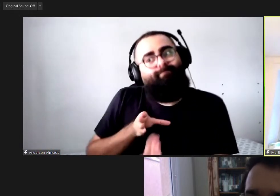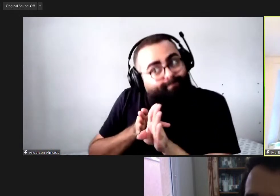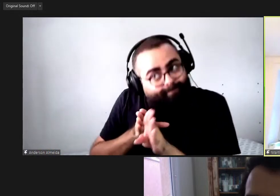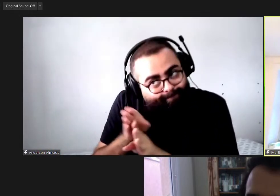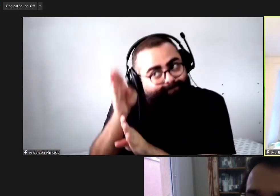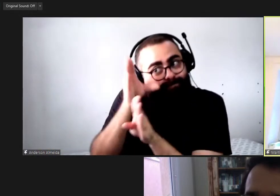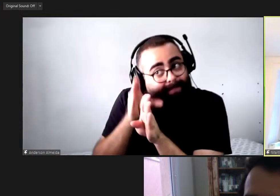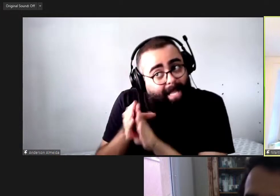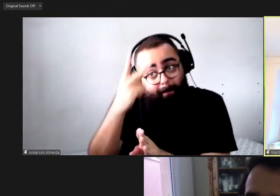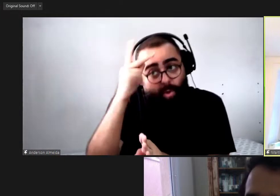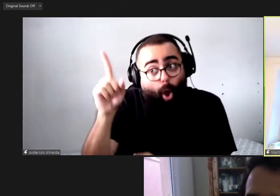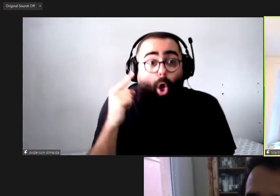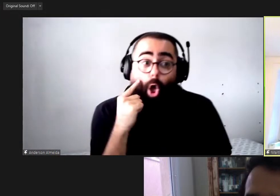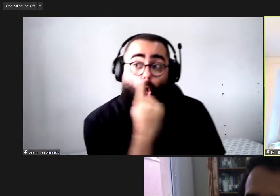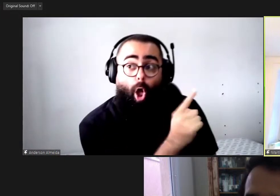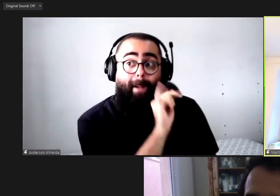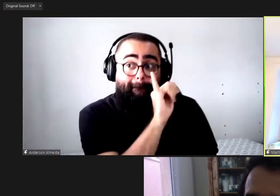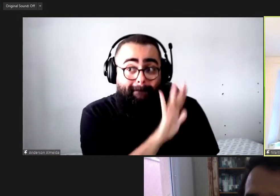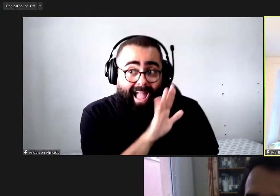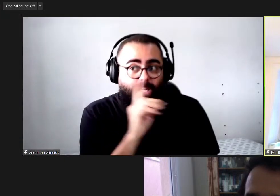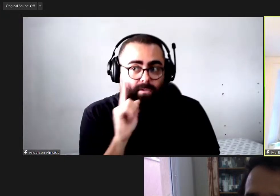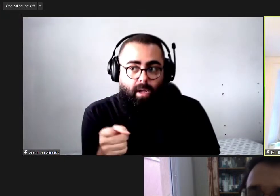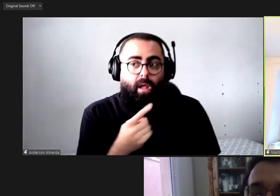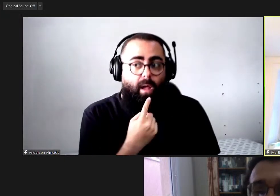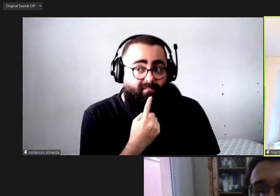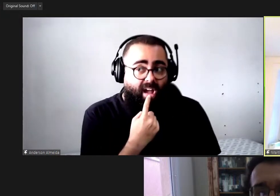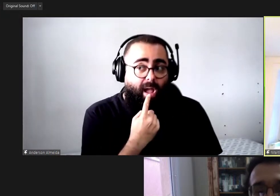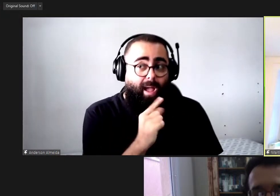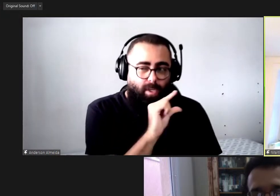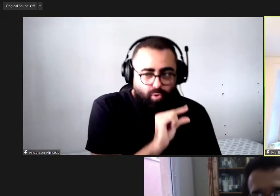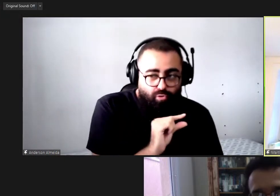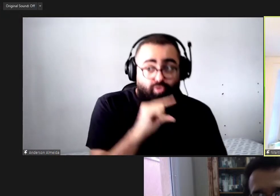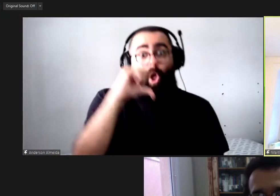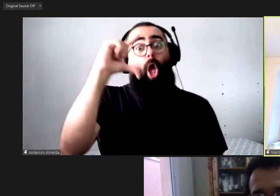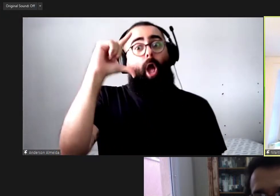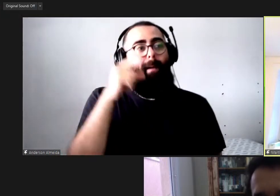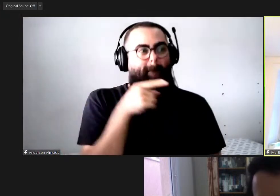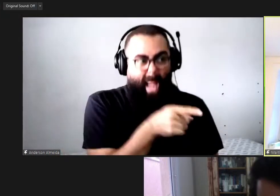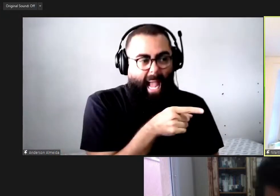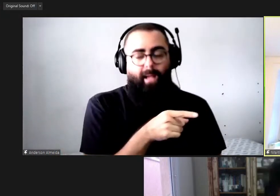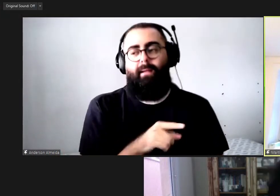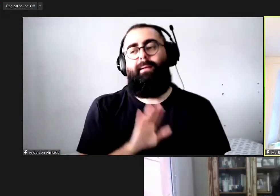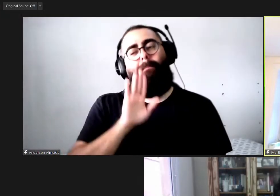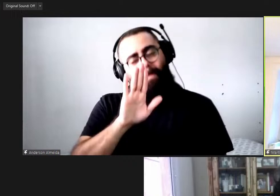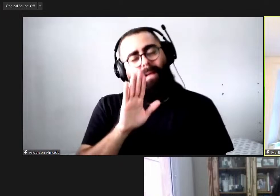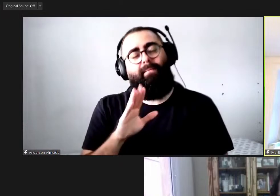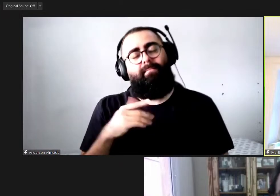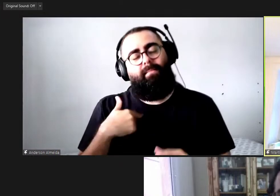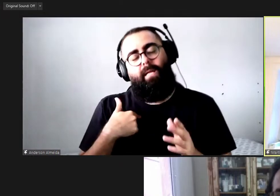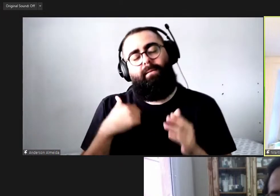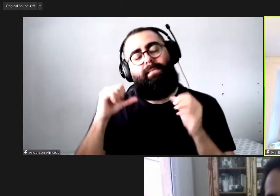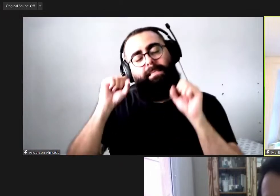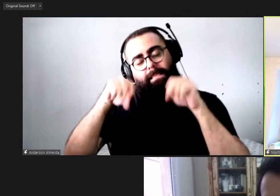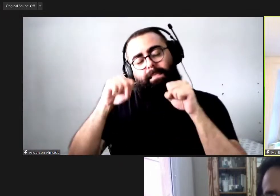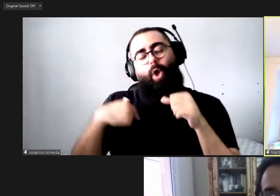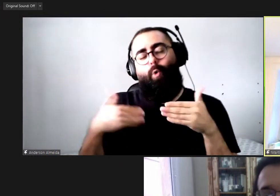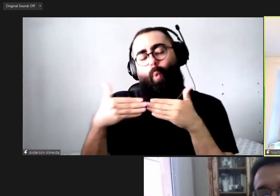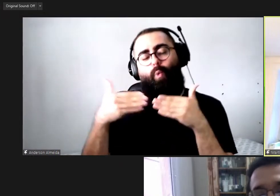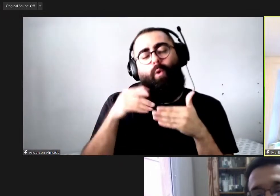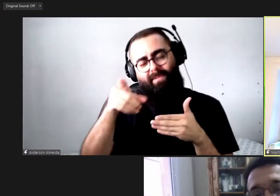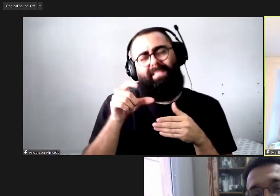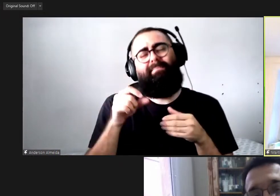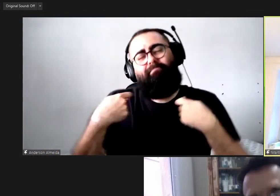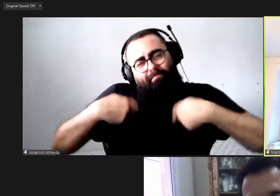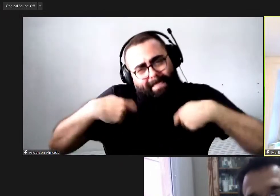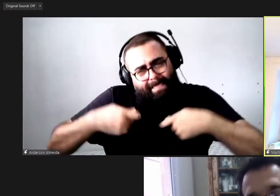gesture, looking just at the simple pointing gestures as a way to get started. But definitely, I agree that following up